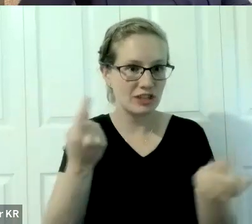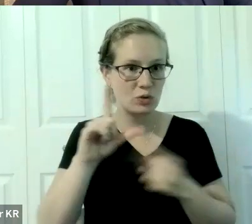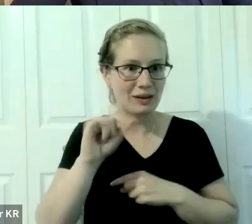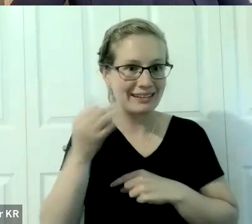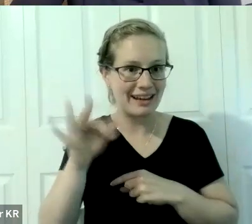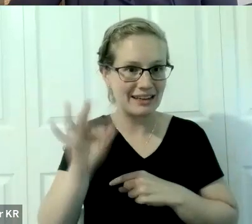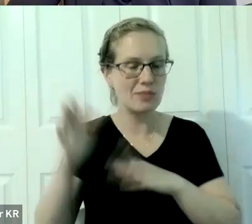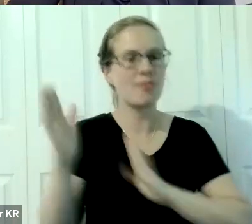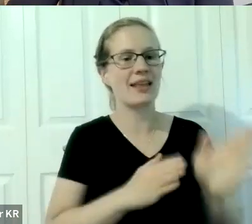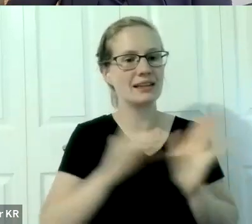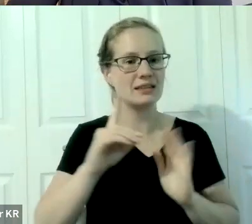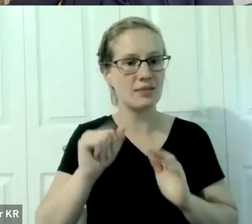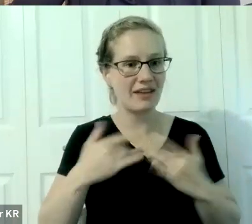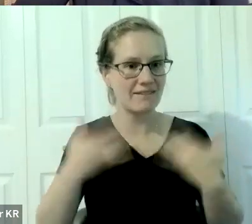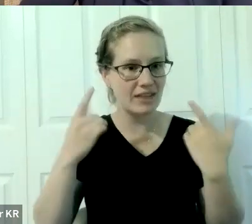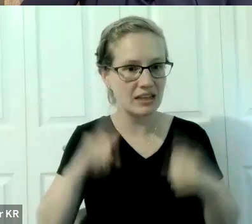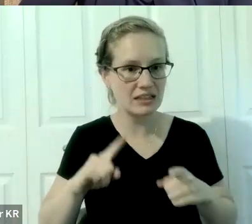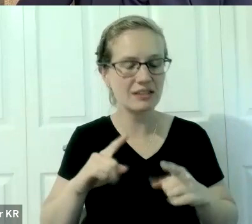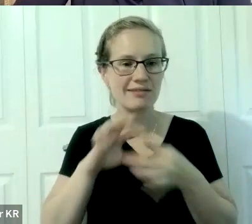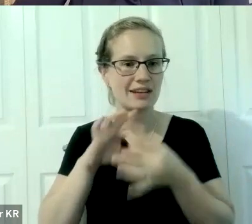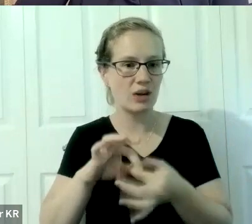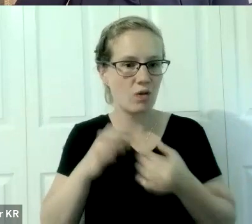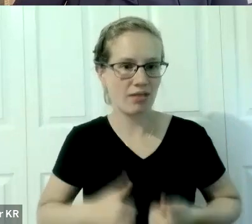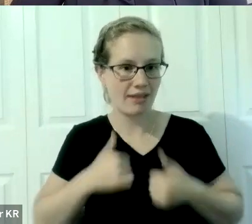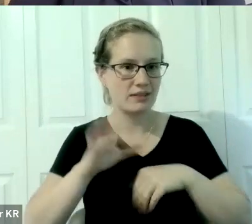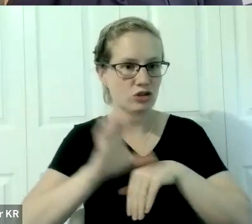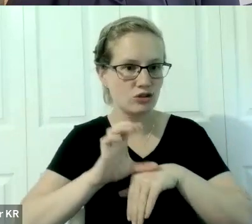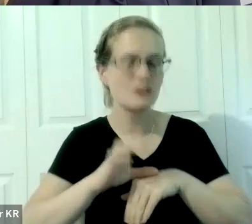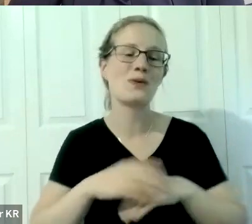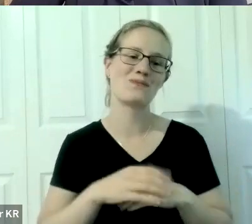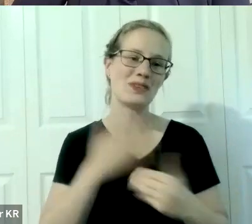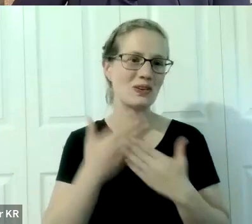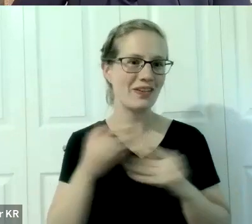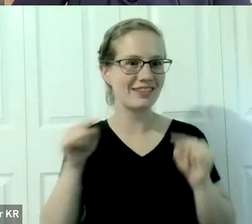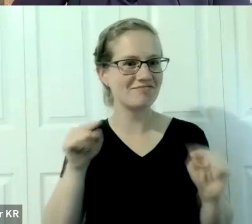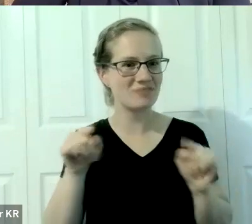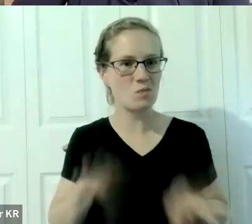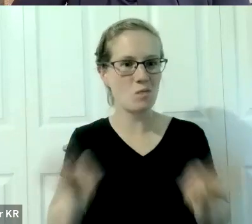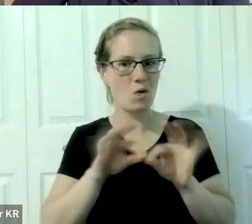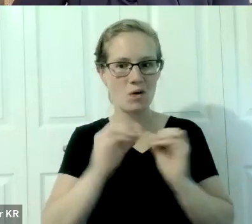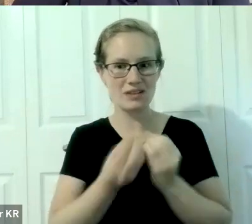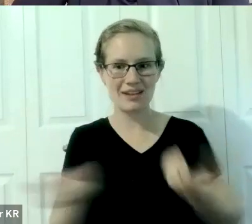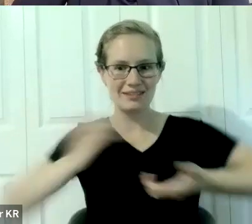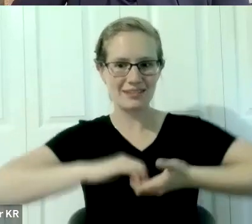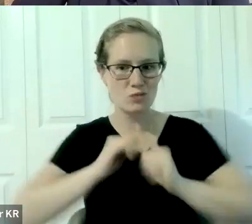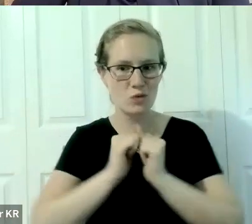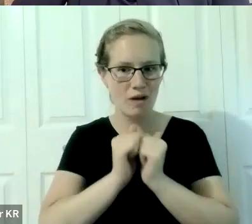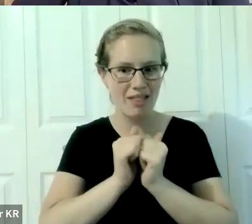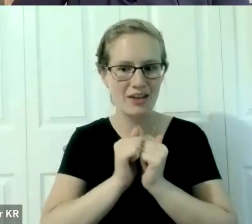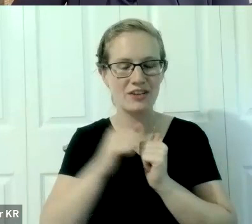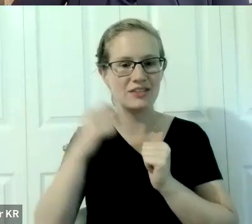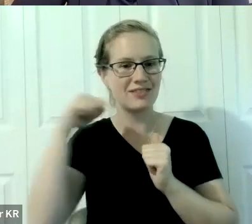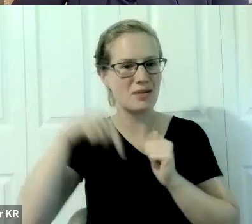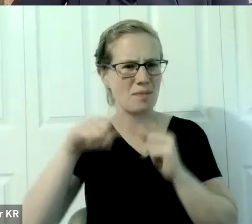to plan disability events that pertain to the life of the church. So it's good that these two important organizations collaborate with each other in this